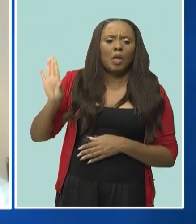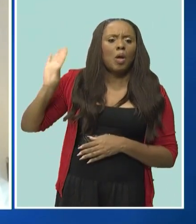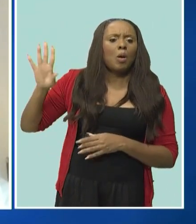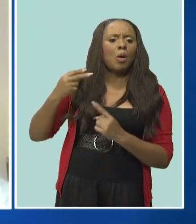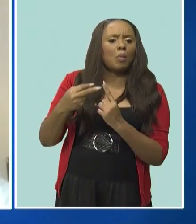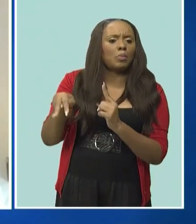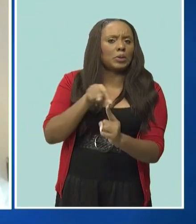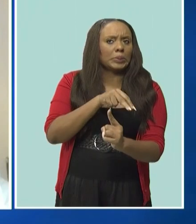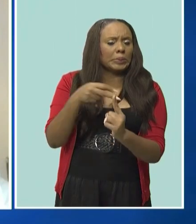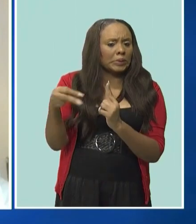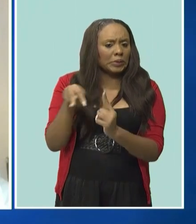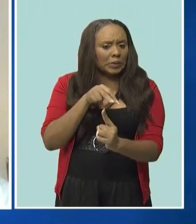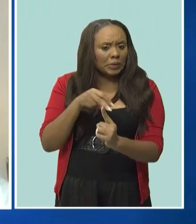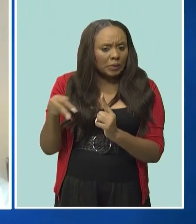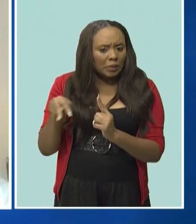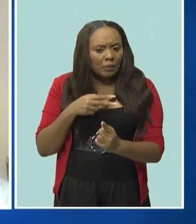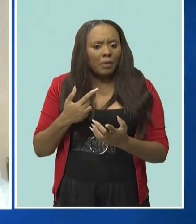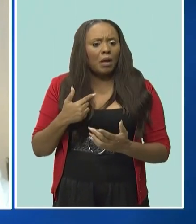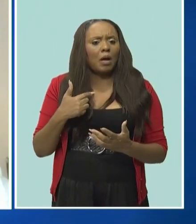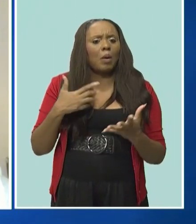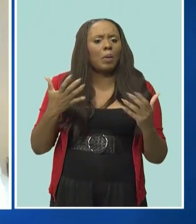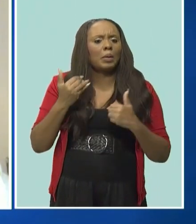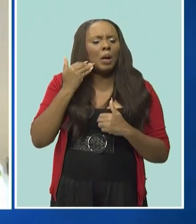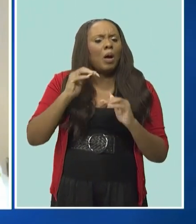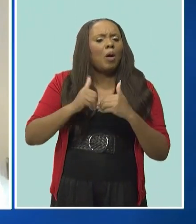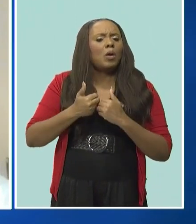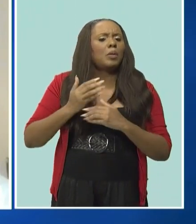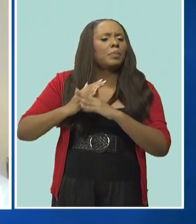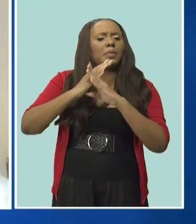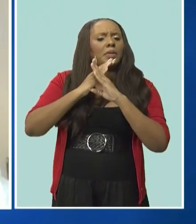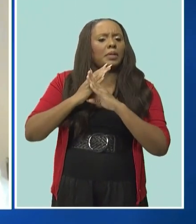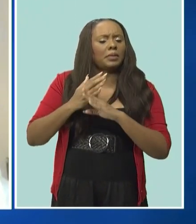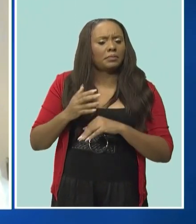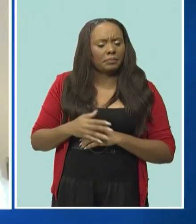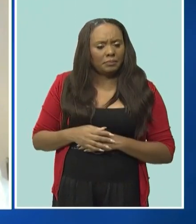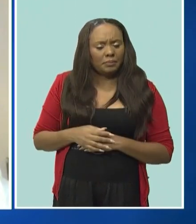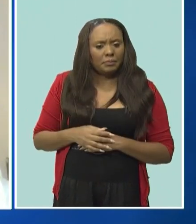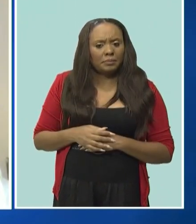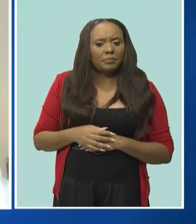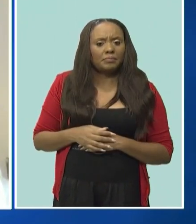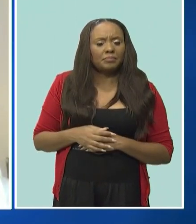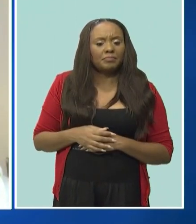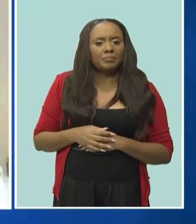as that utilized by a government, how do you protect it from hackers?